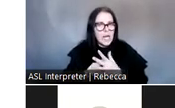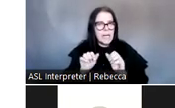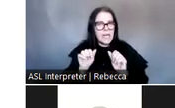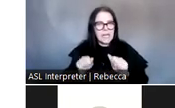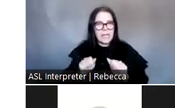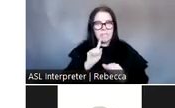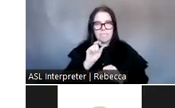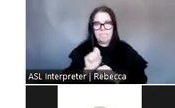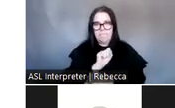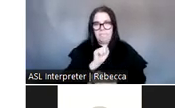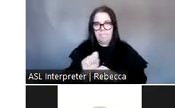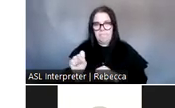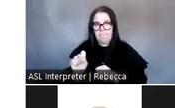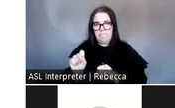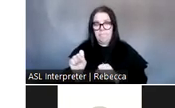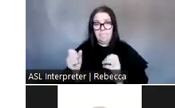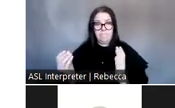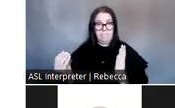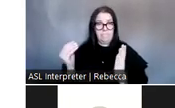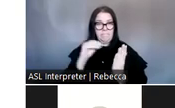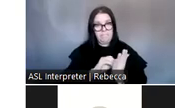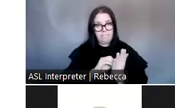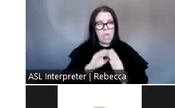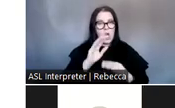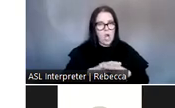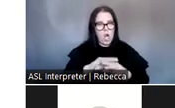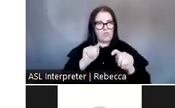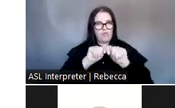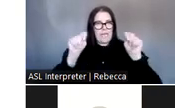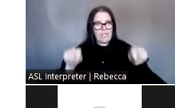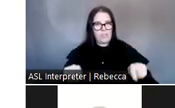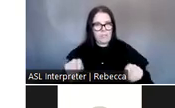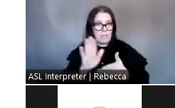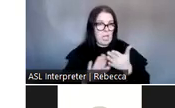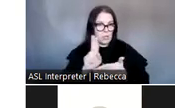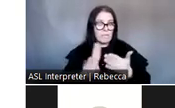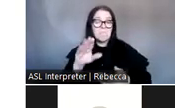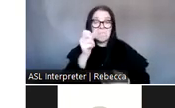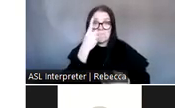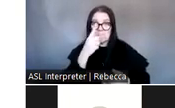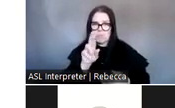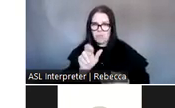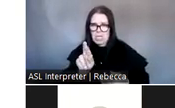actually record micro-credentials on a post-secondary transcript. I will say that's not very common